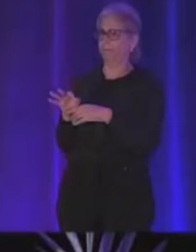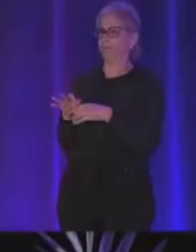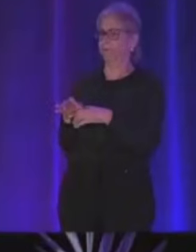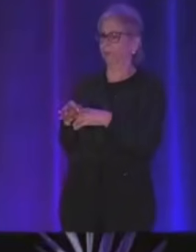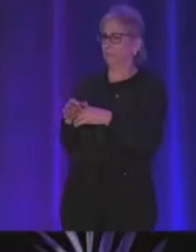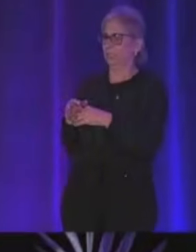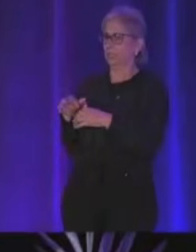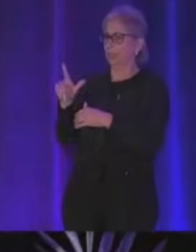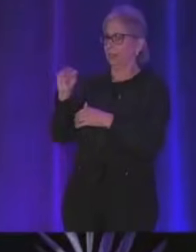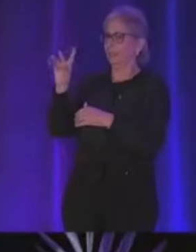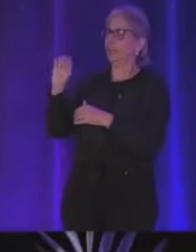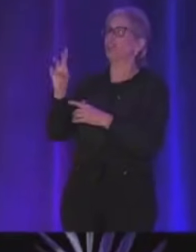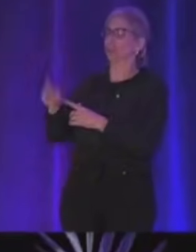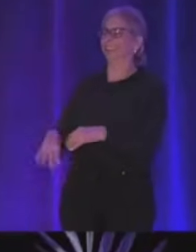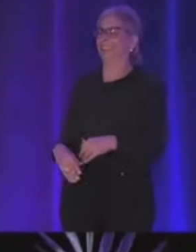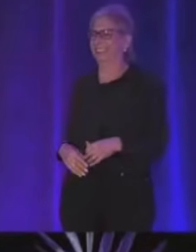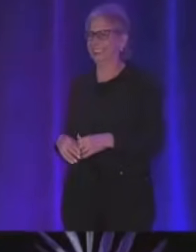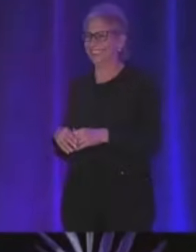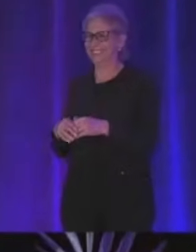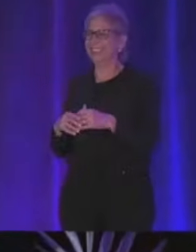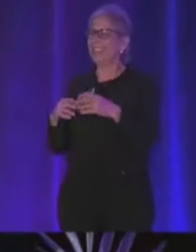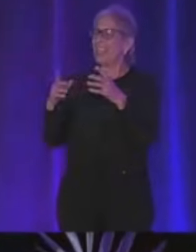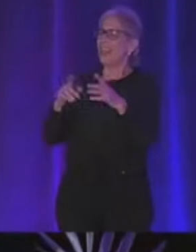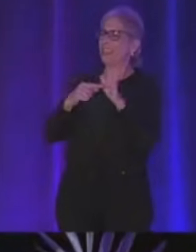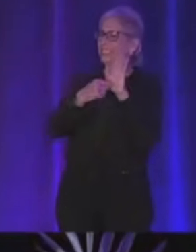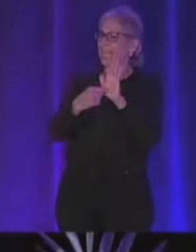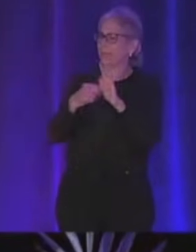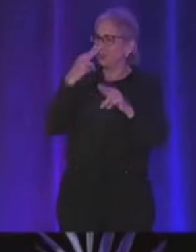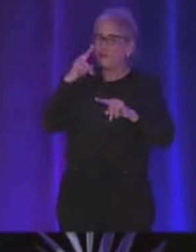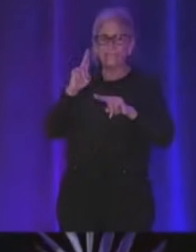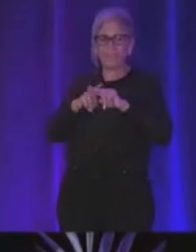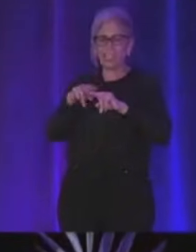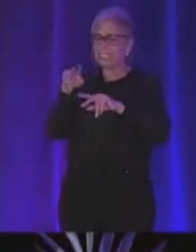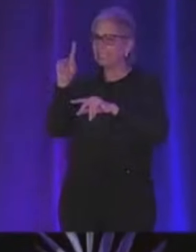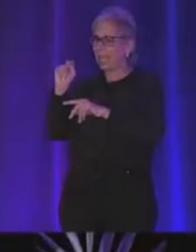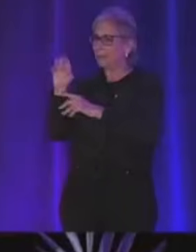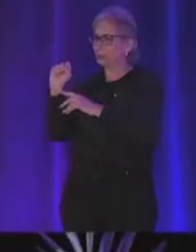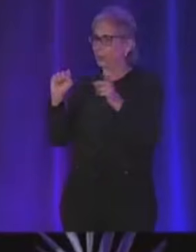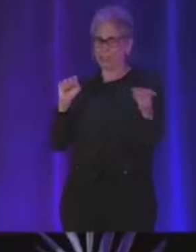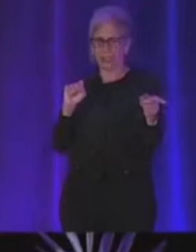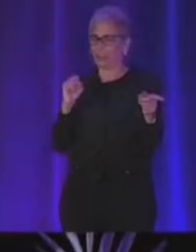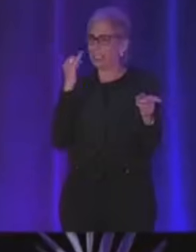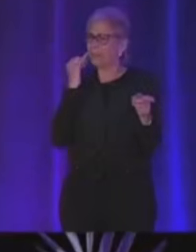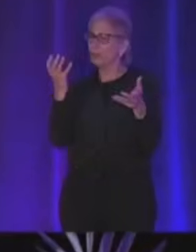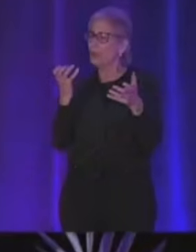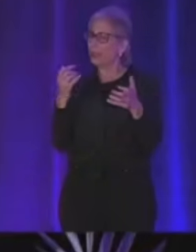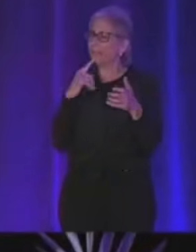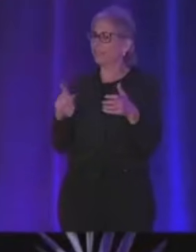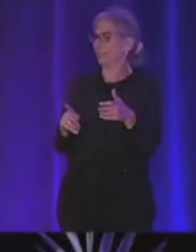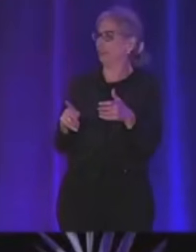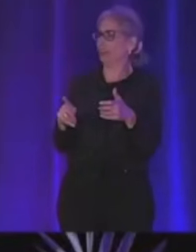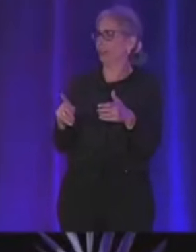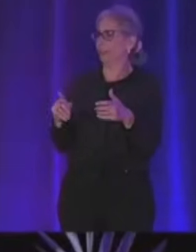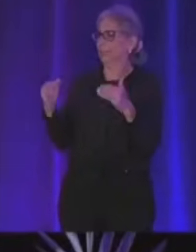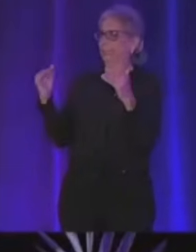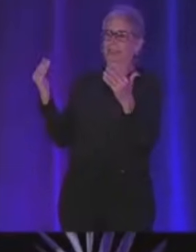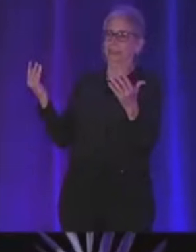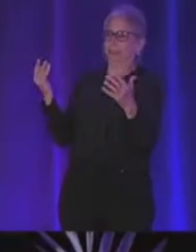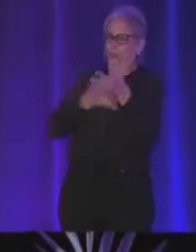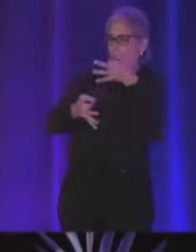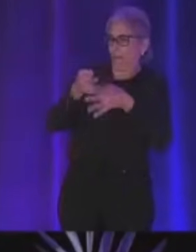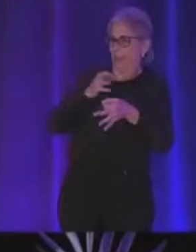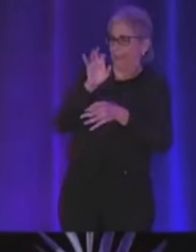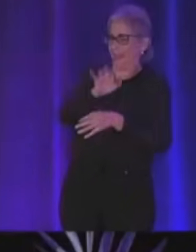time. So just as an example, there's a fun little TypeScript syntax thing where if you have literal as literal, you can replace